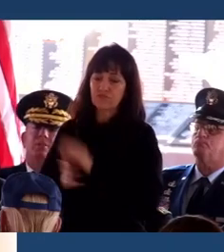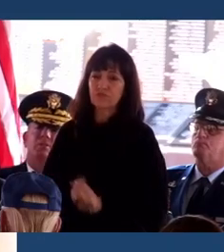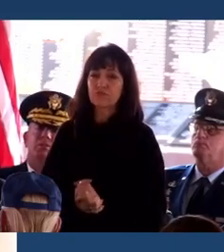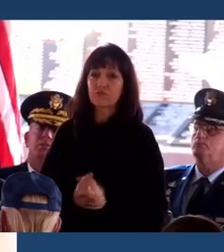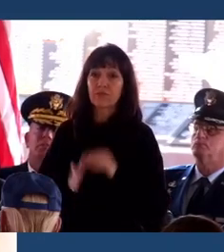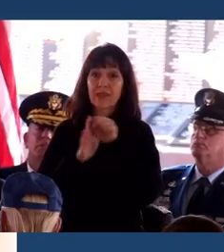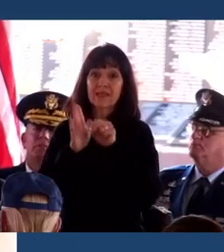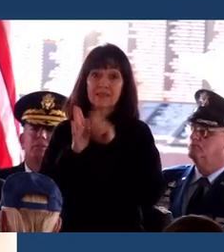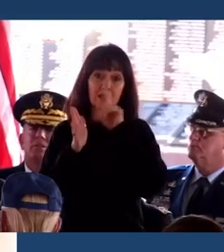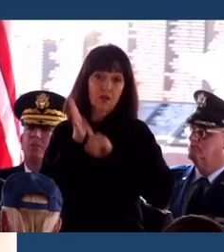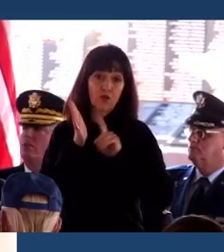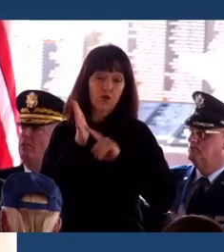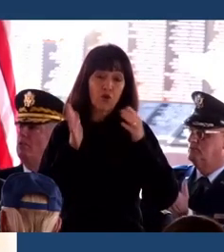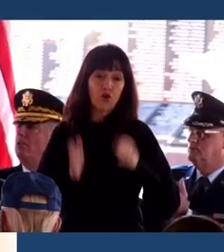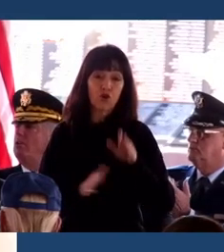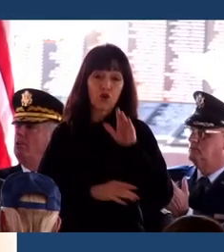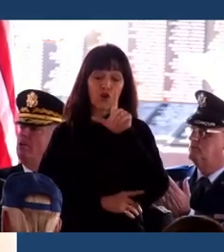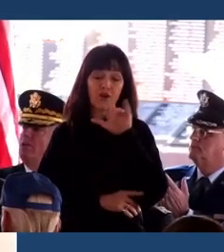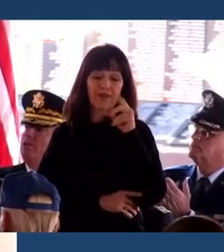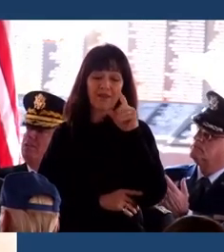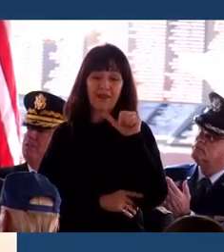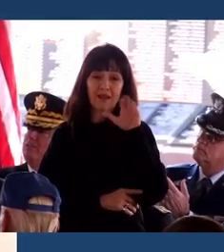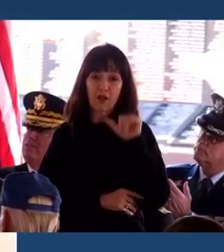State Auditor Lydia York.